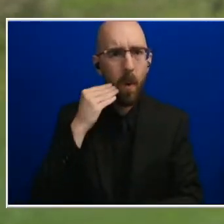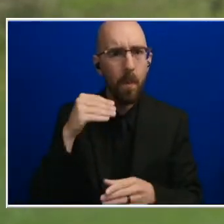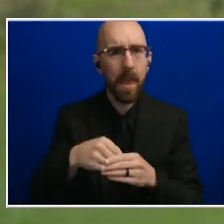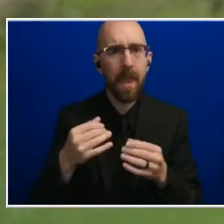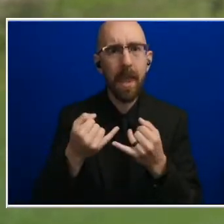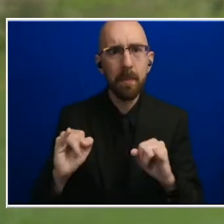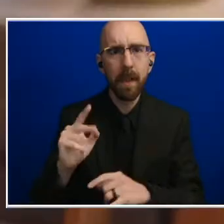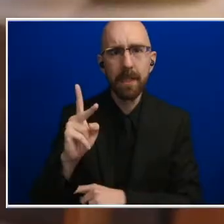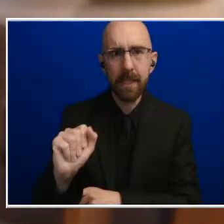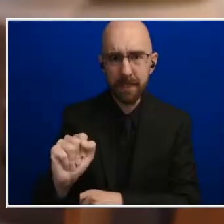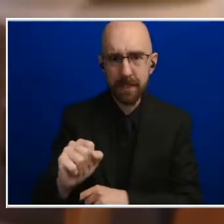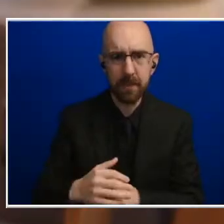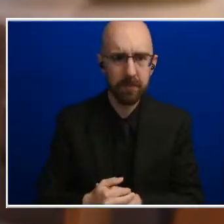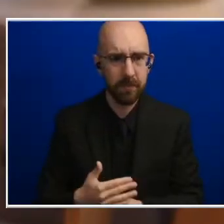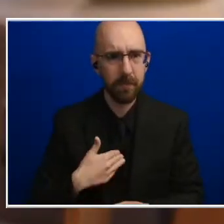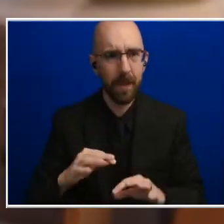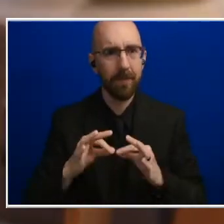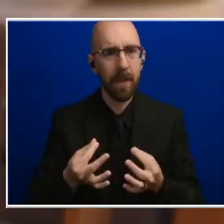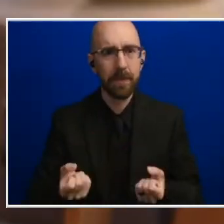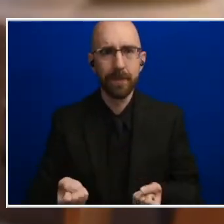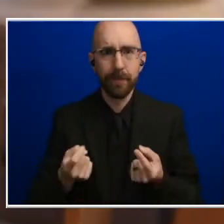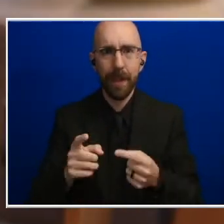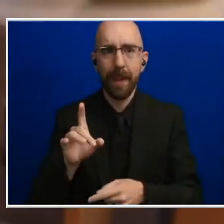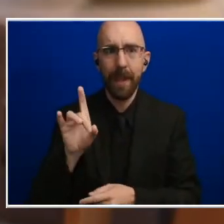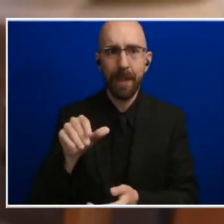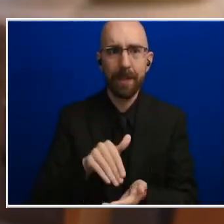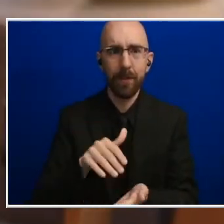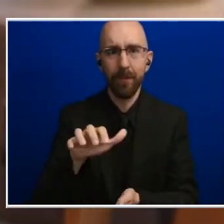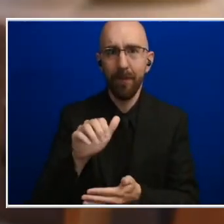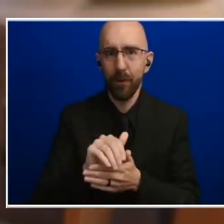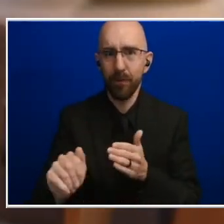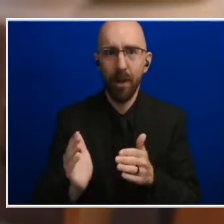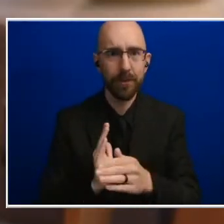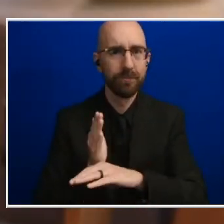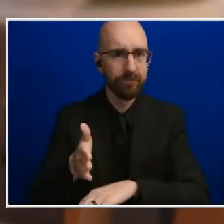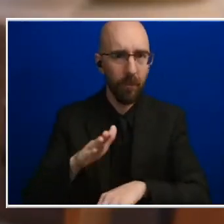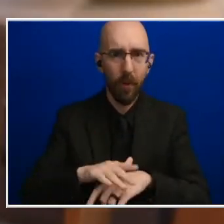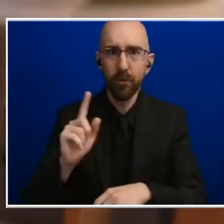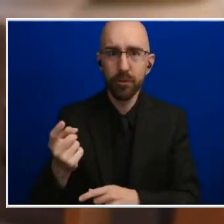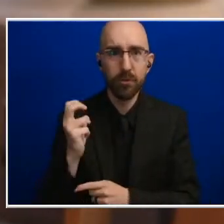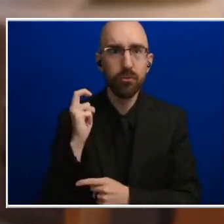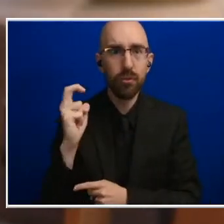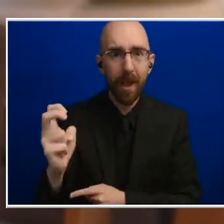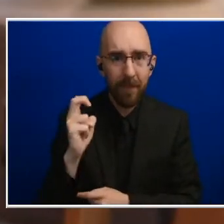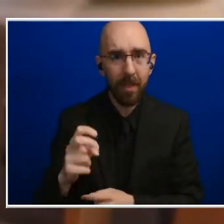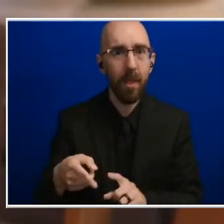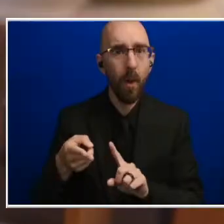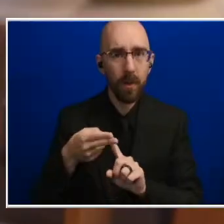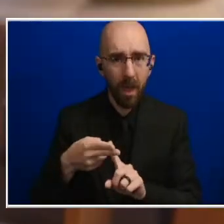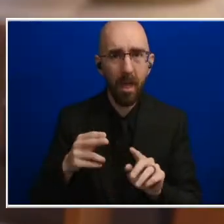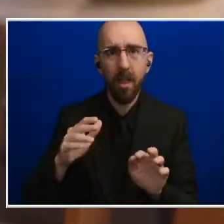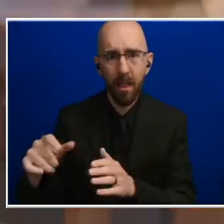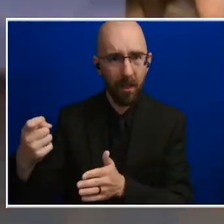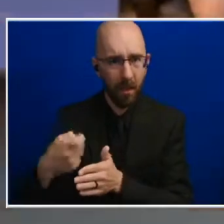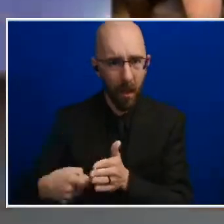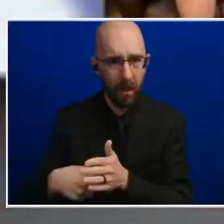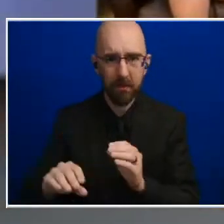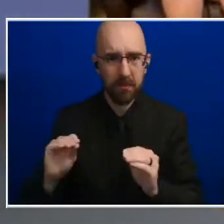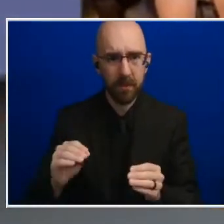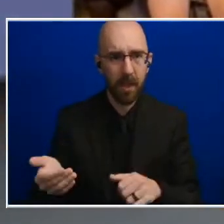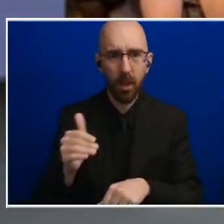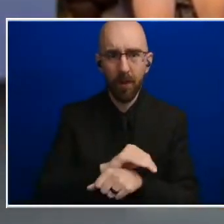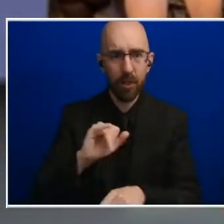My family spent over $8,500 on just travel and lodging, none of that covered by insurance.